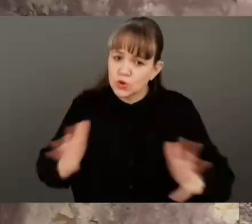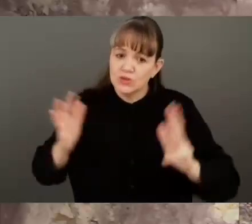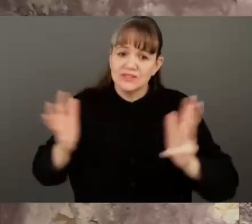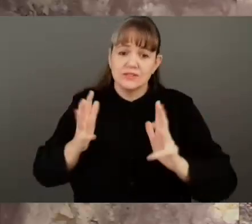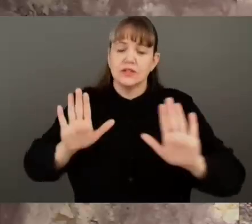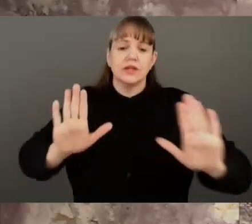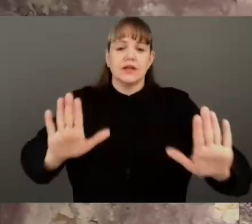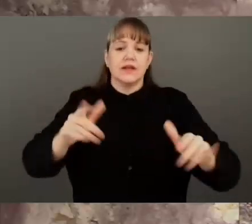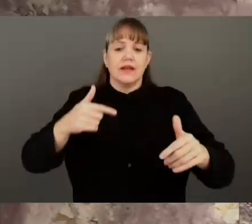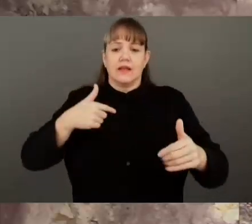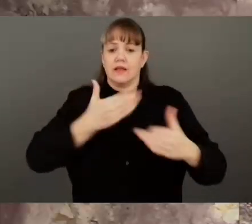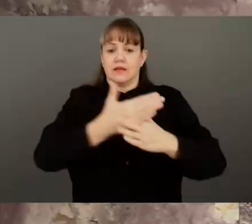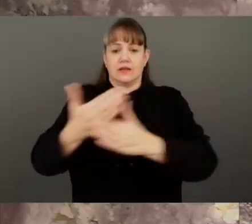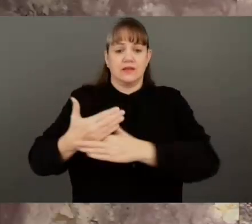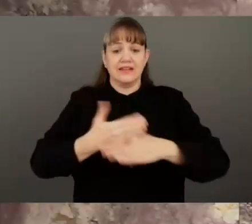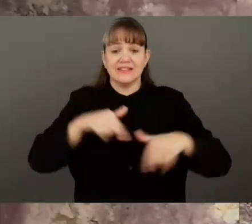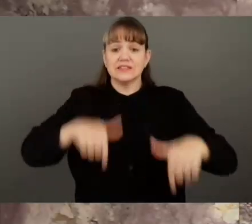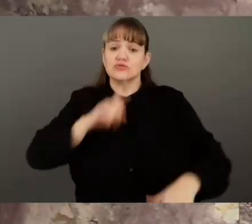sir.